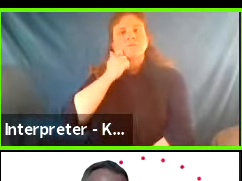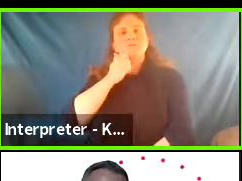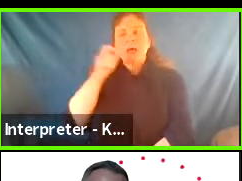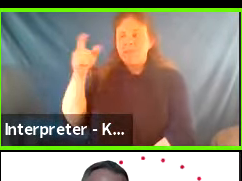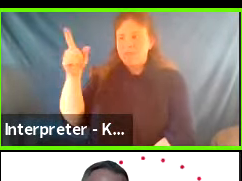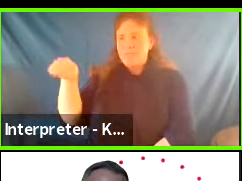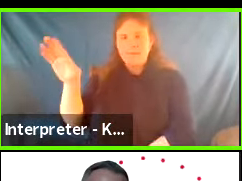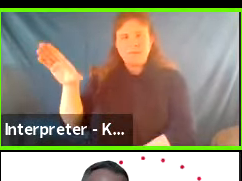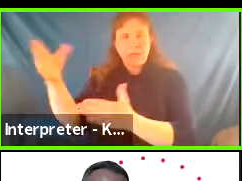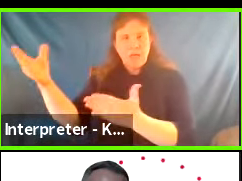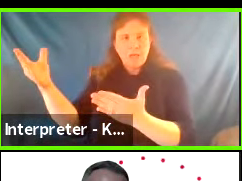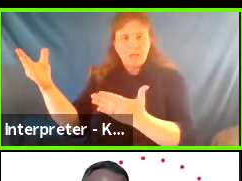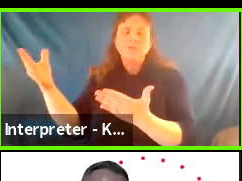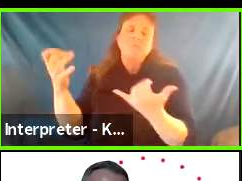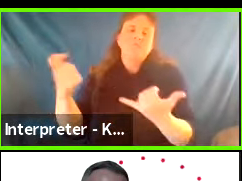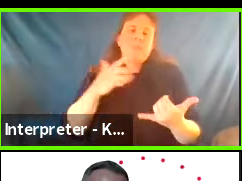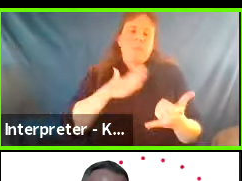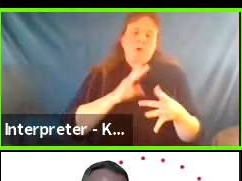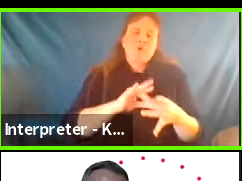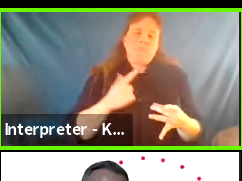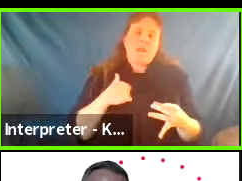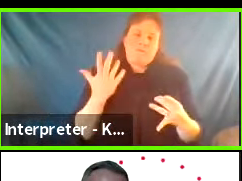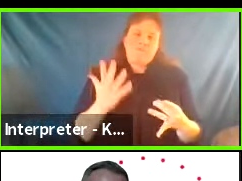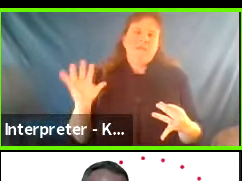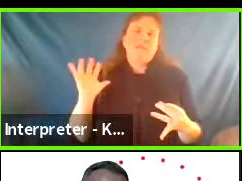I'll stop there.